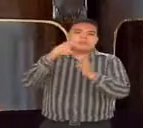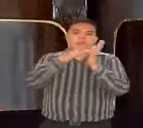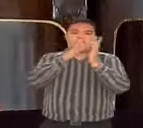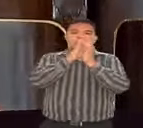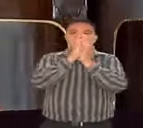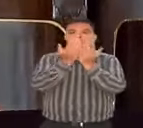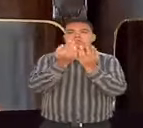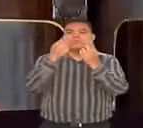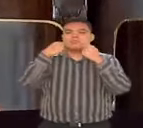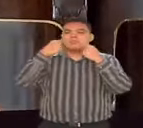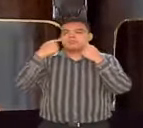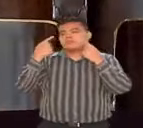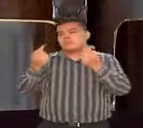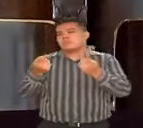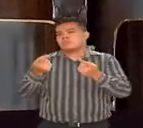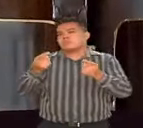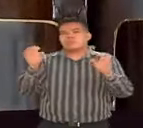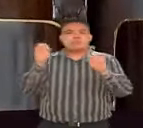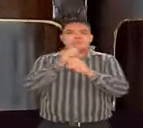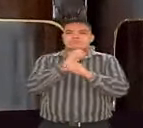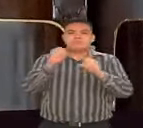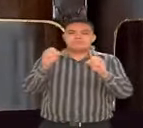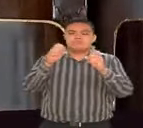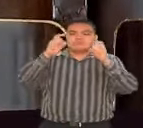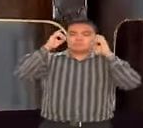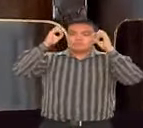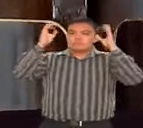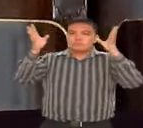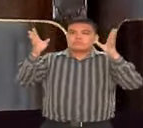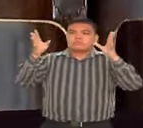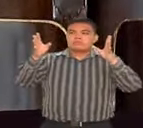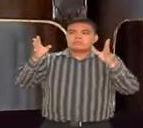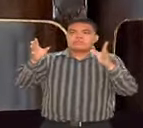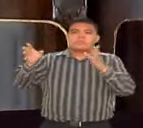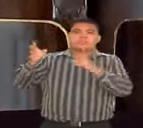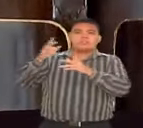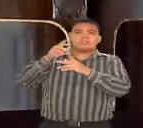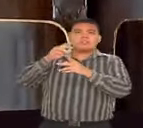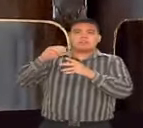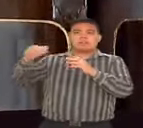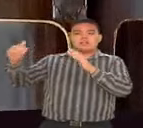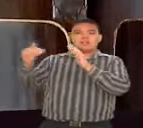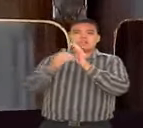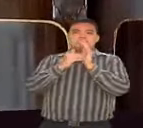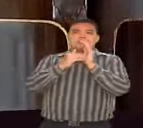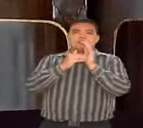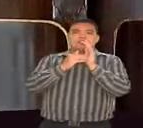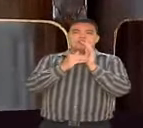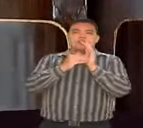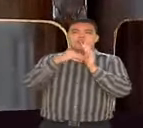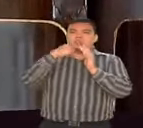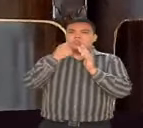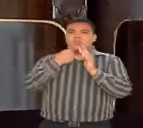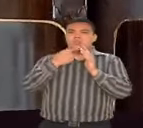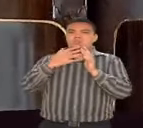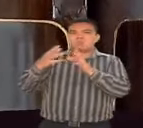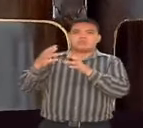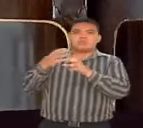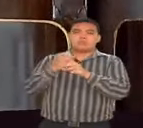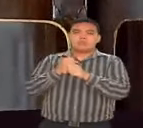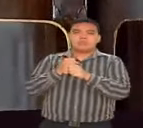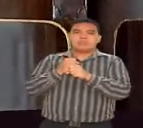Philippians 1:28, and in nothing terrified by your adversaries, which is to them an evident token